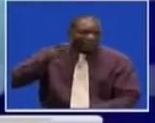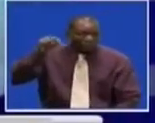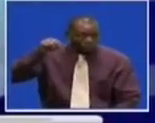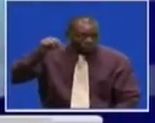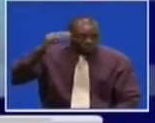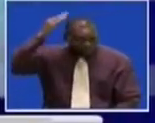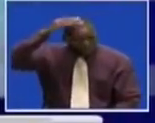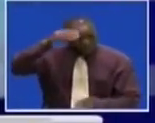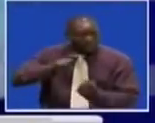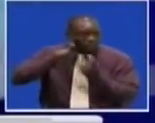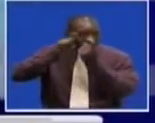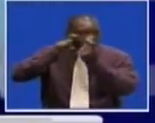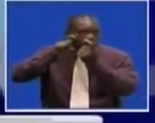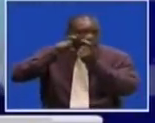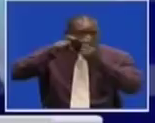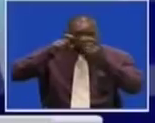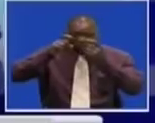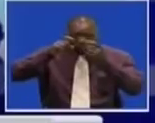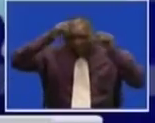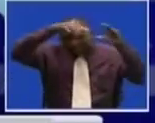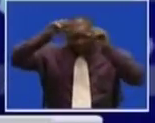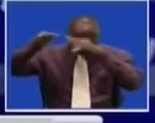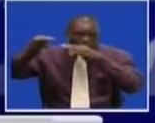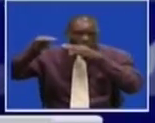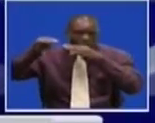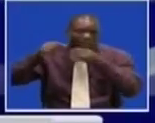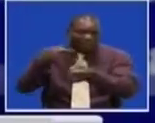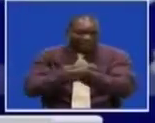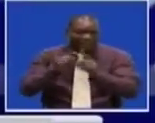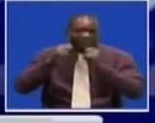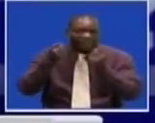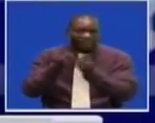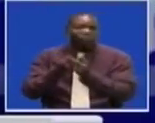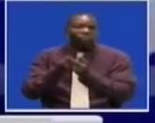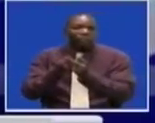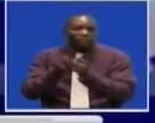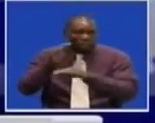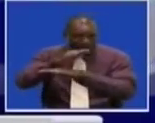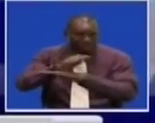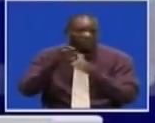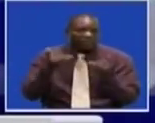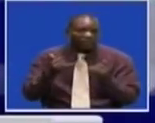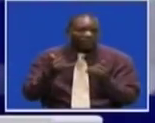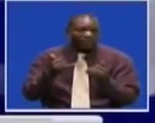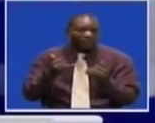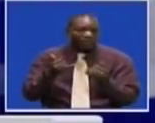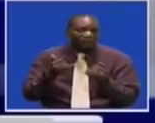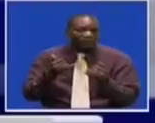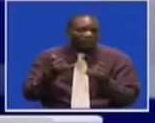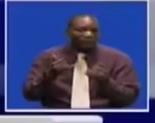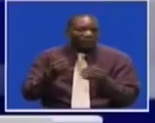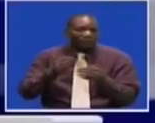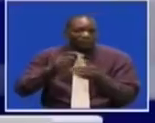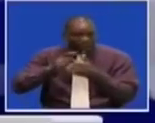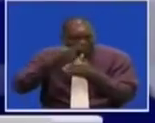Zesco United, who are taking on Asante Kotoko of Ghana away in Kumase this evening. Nkana will again be at home in